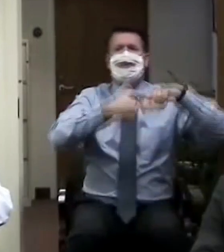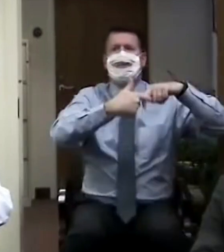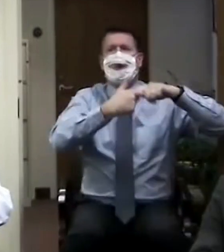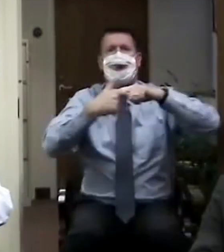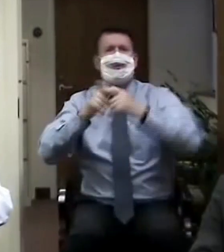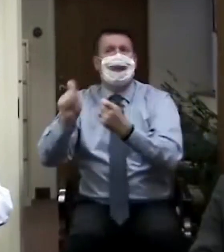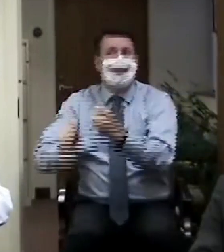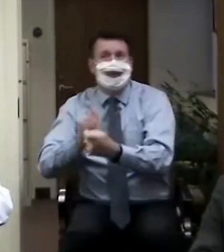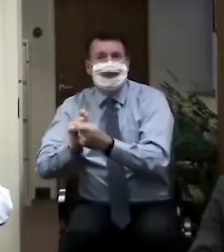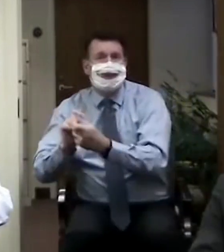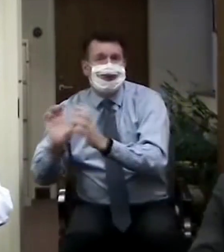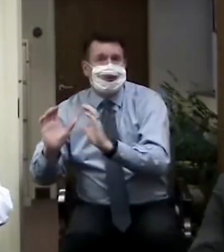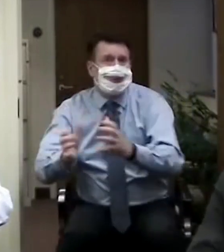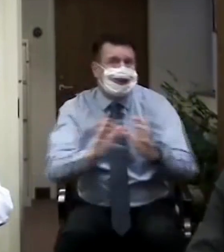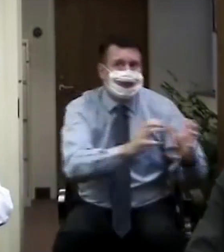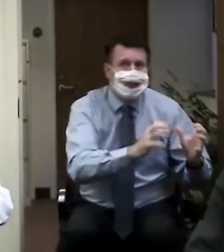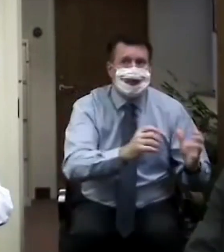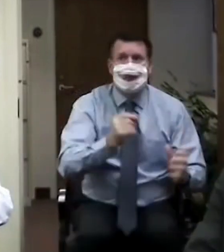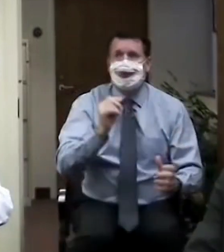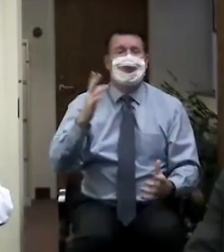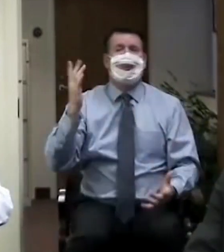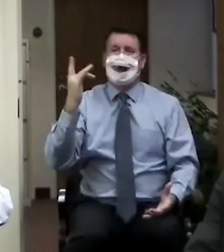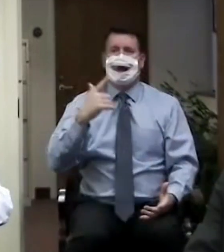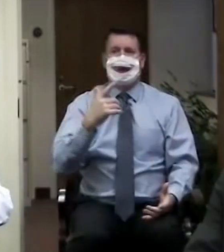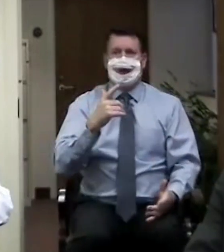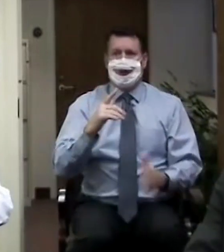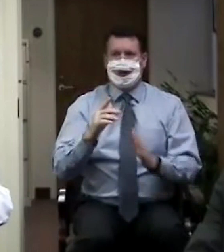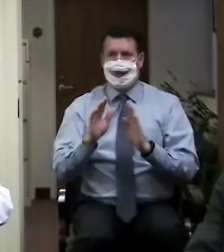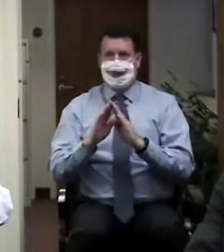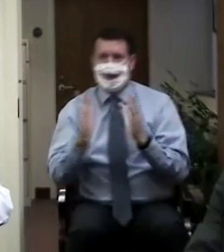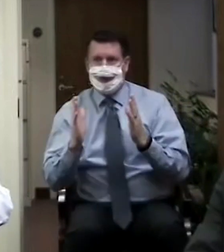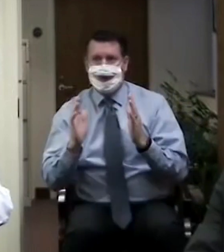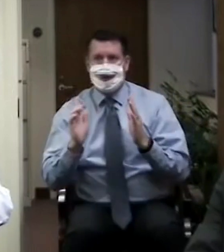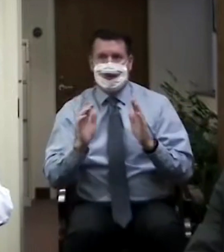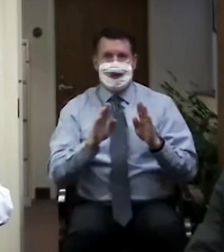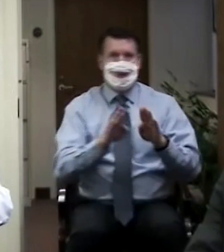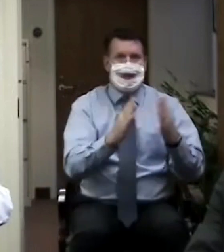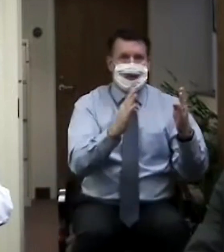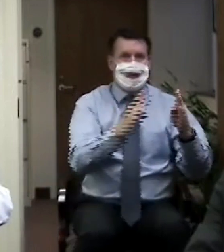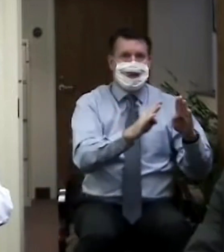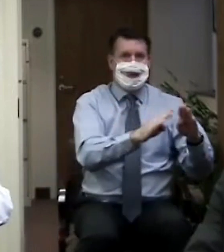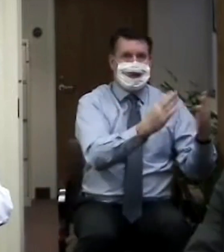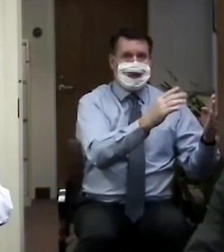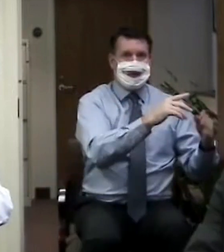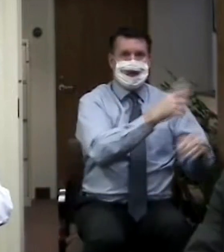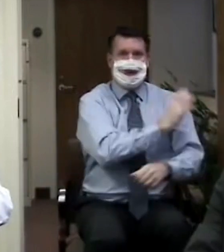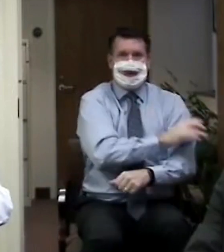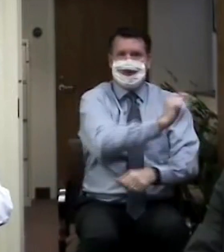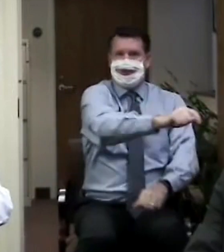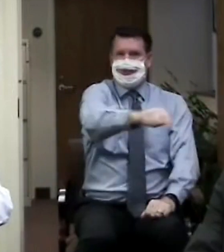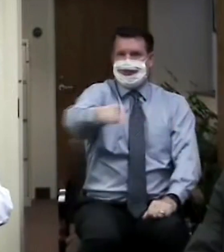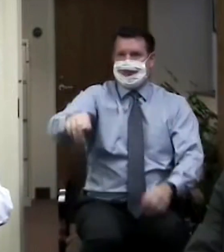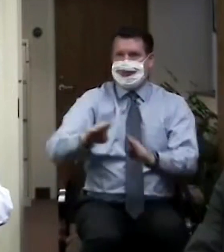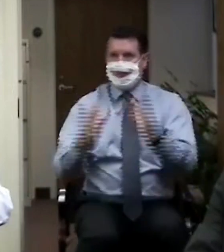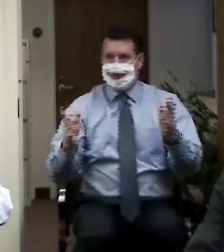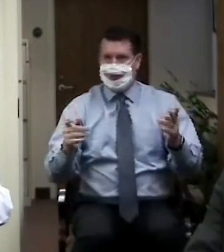opening phase 1 and people go back to work, we probably can expect to see some COVID hospitalizations go up as well.